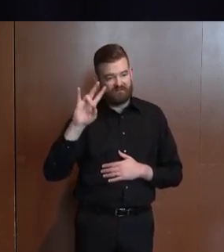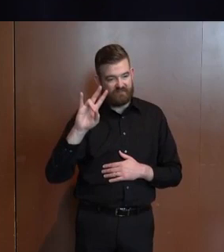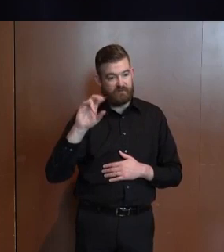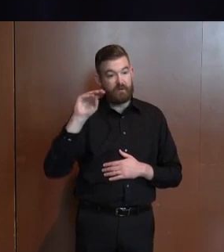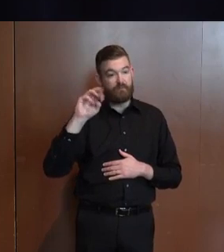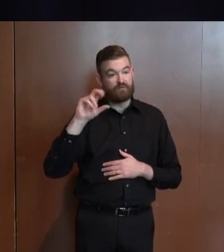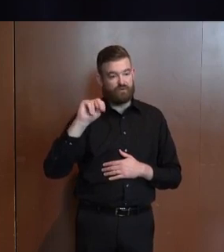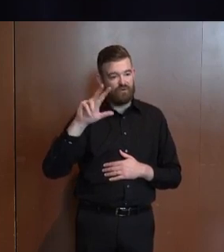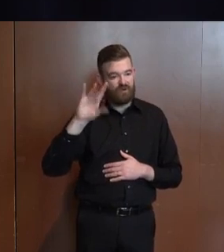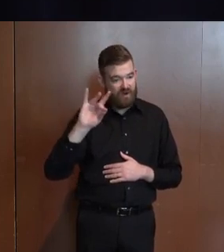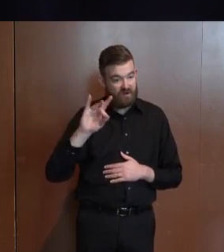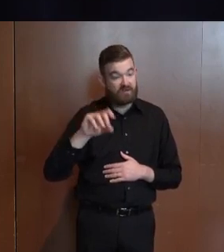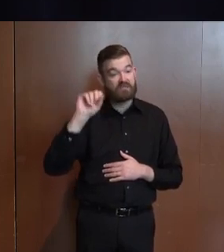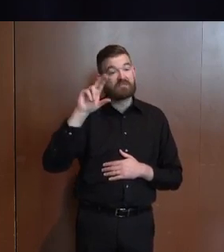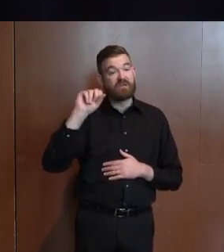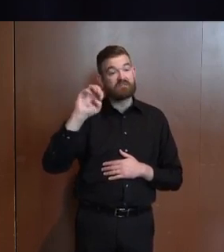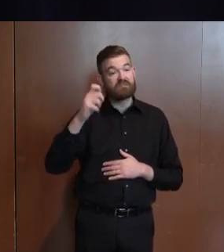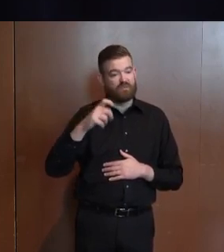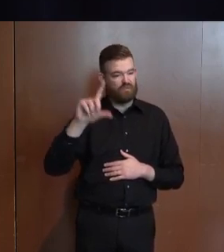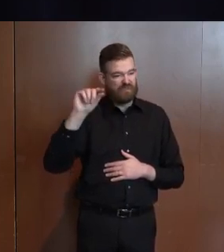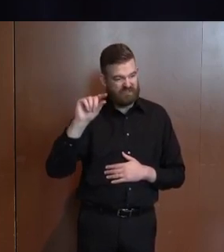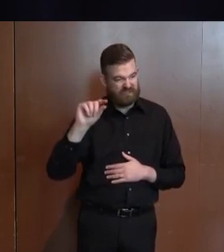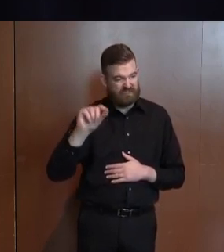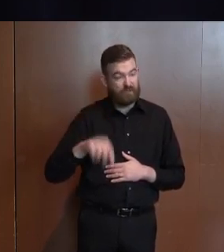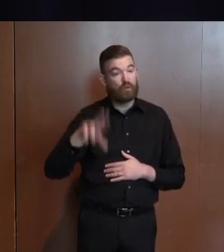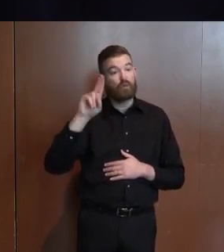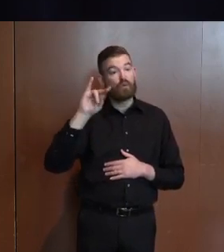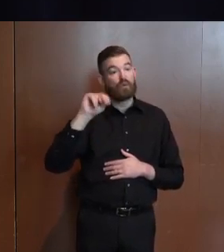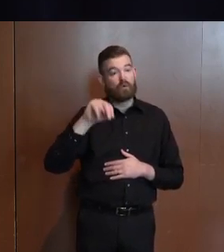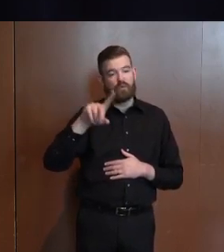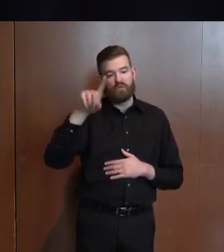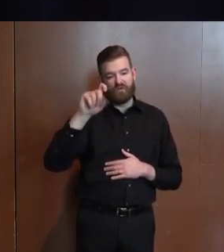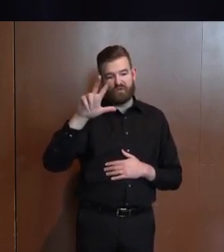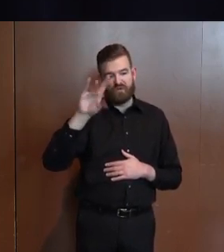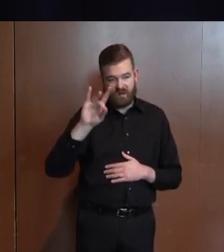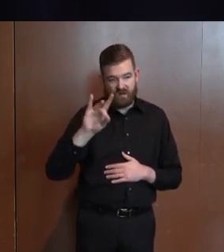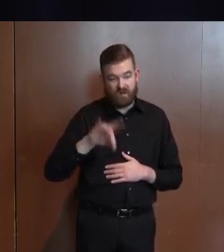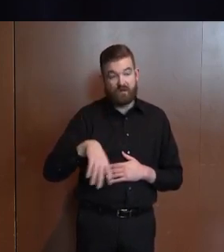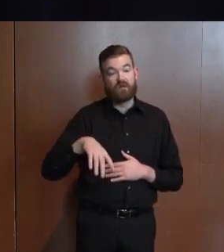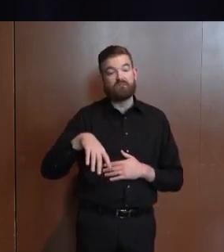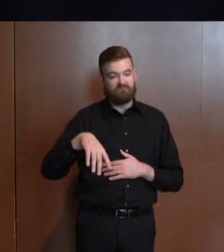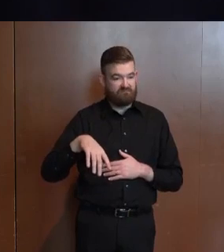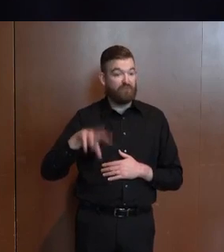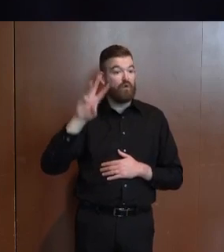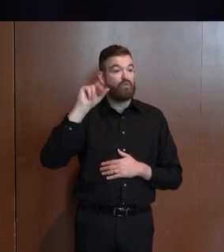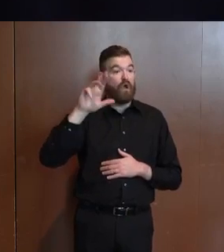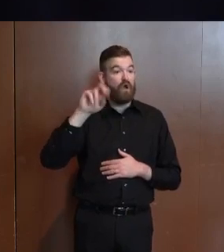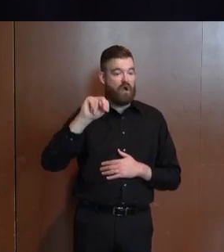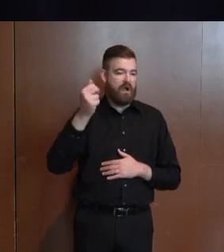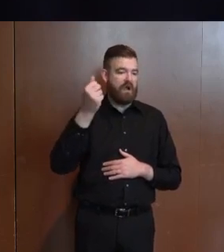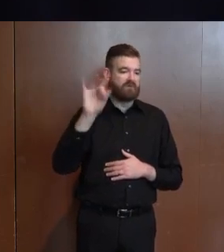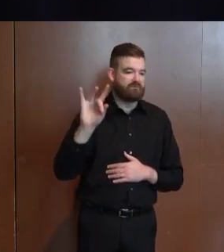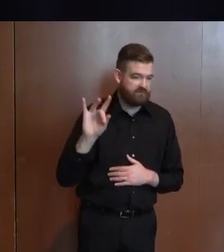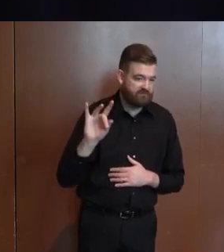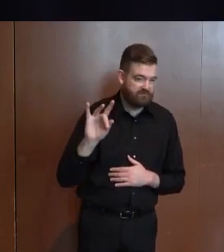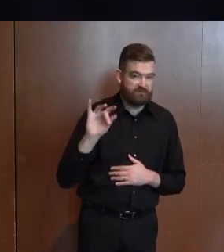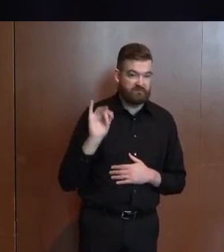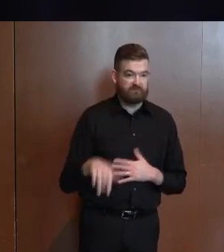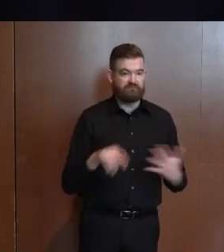Somerset, 20 in Sussex, 138 in Union, and 18 in Warren, and we are